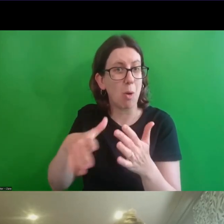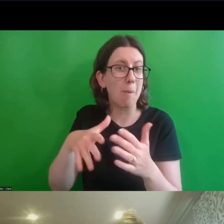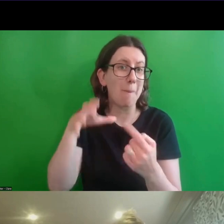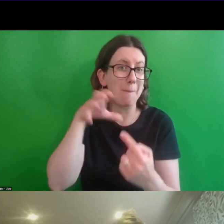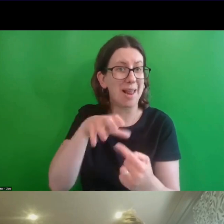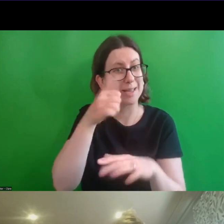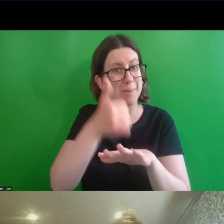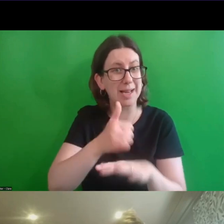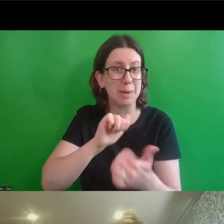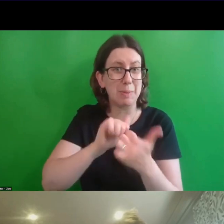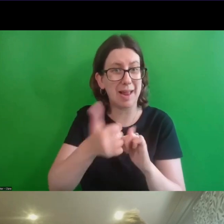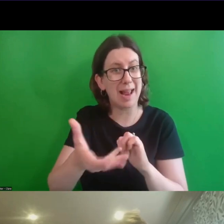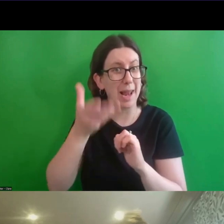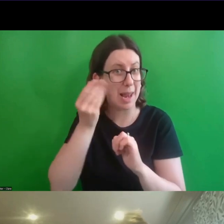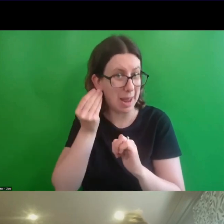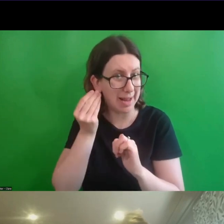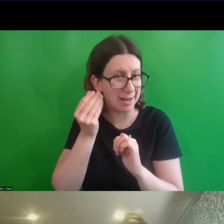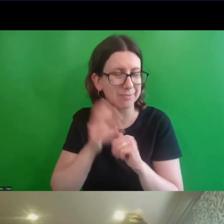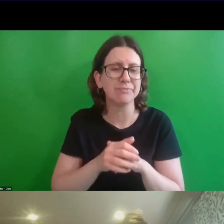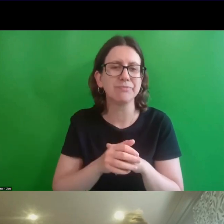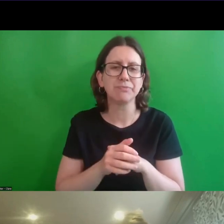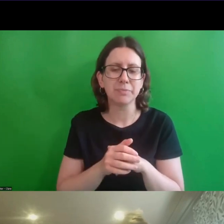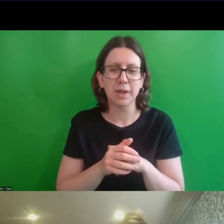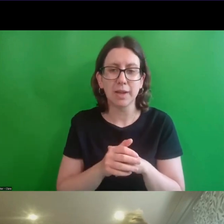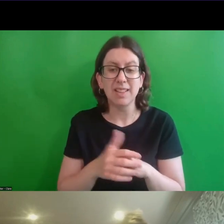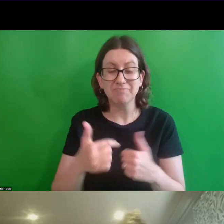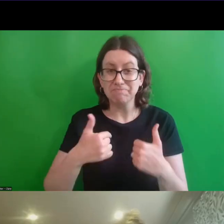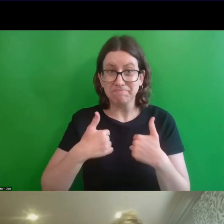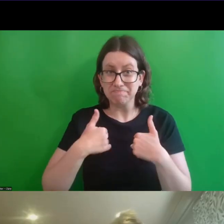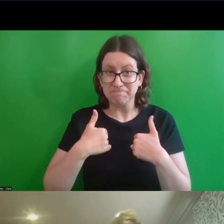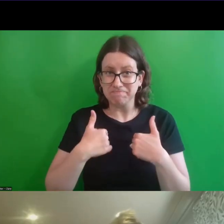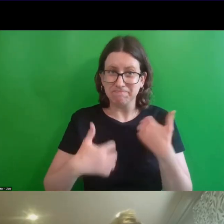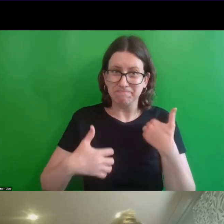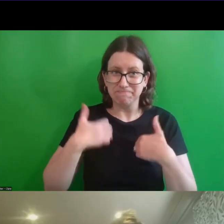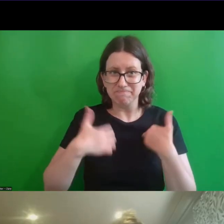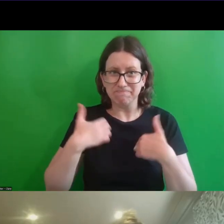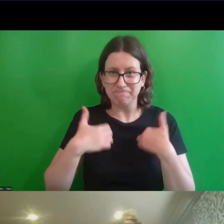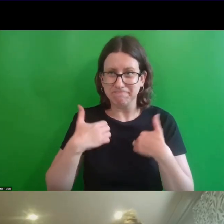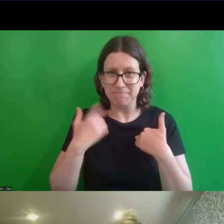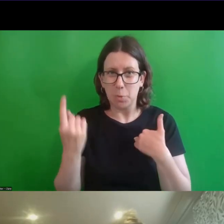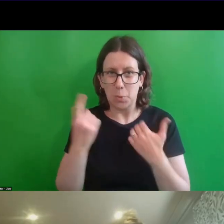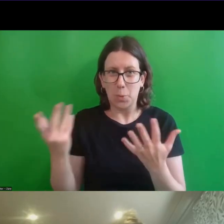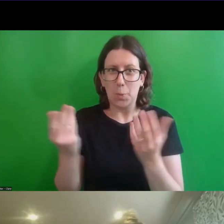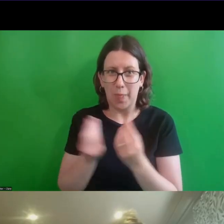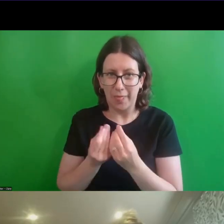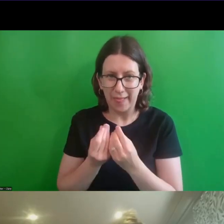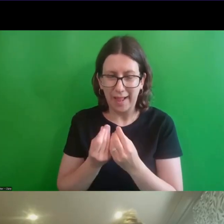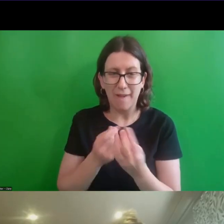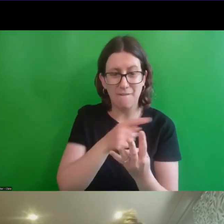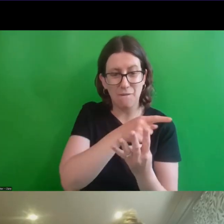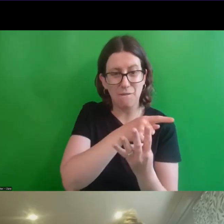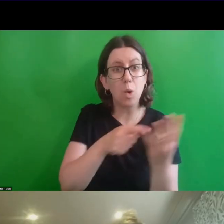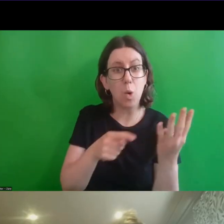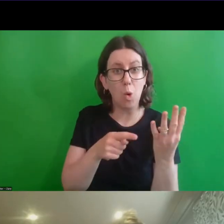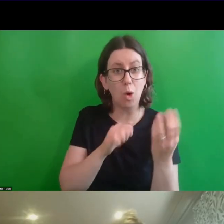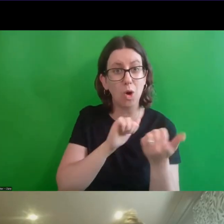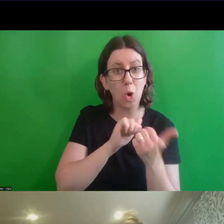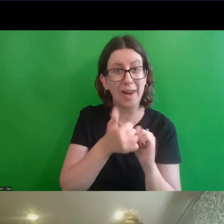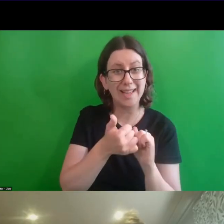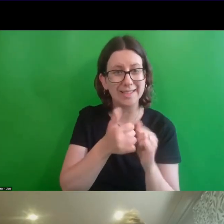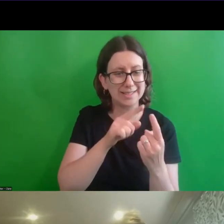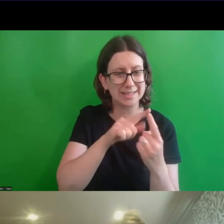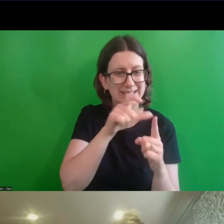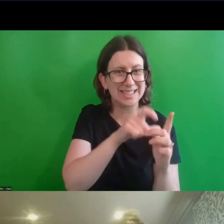Programme, and I'm thrilled to be joined today by 4 colleagues. They are